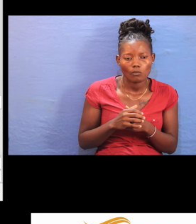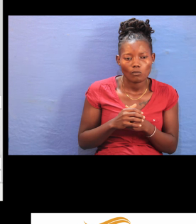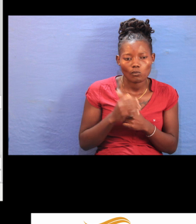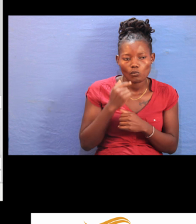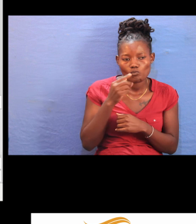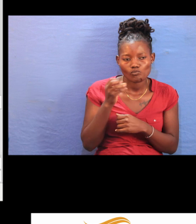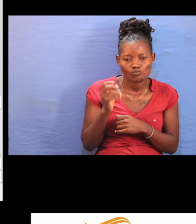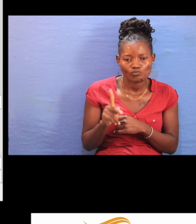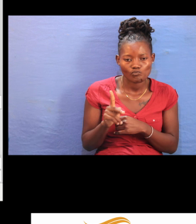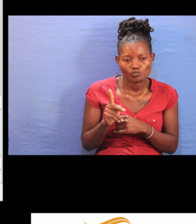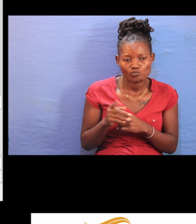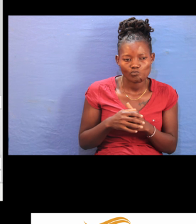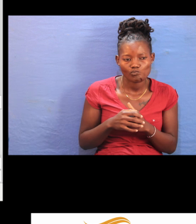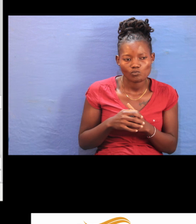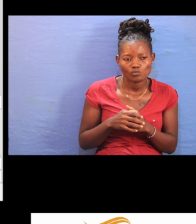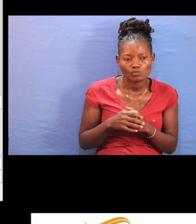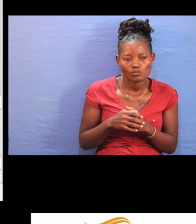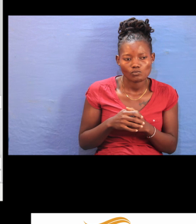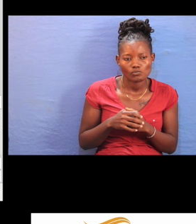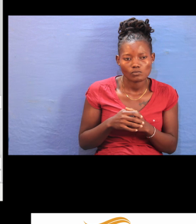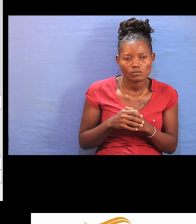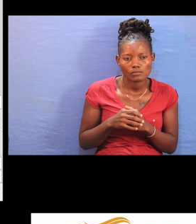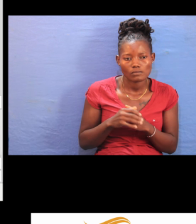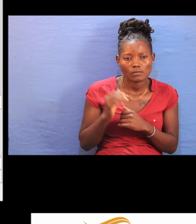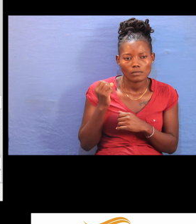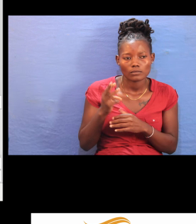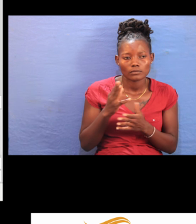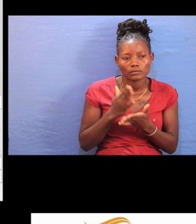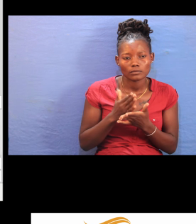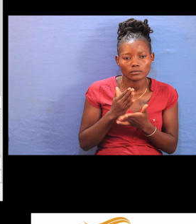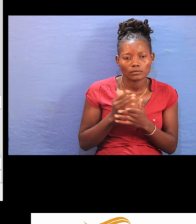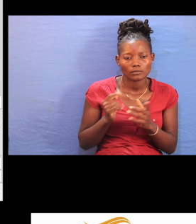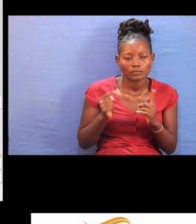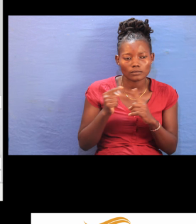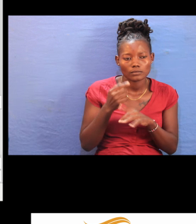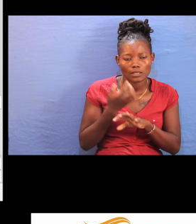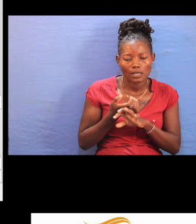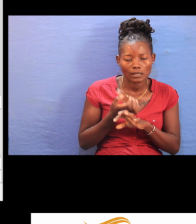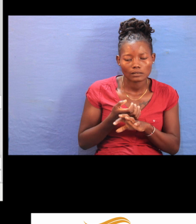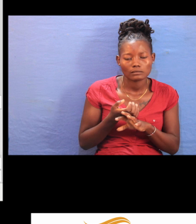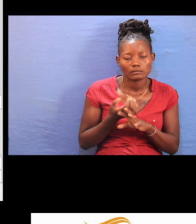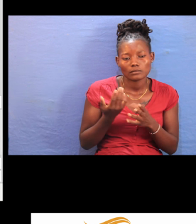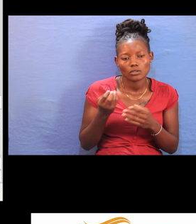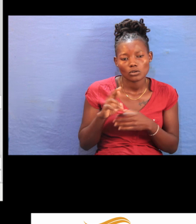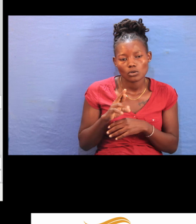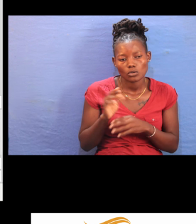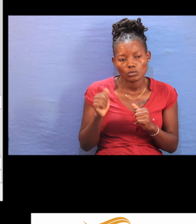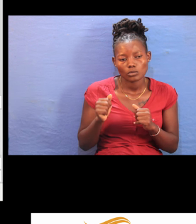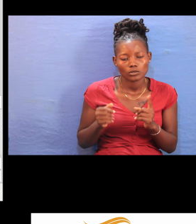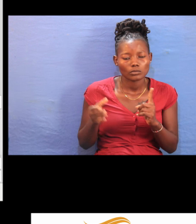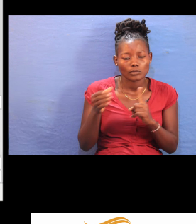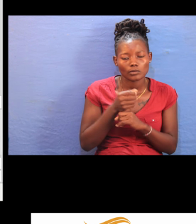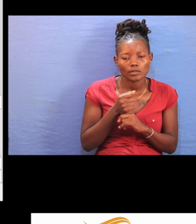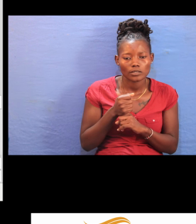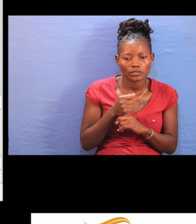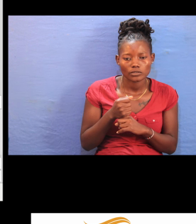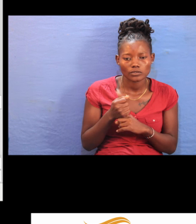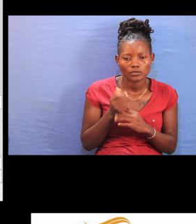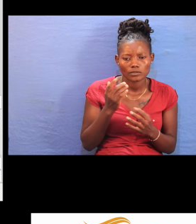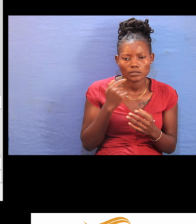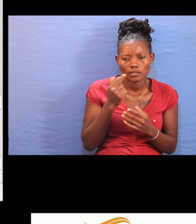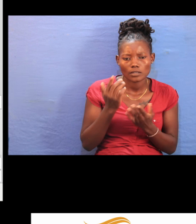okay, 4 kilograms in the snatch would be a realistic goal. Difficult, it's going to be hard, but it can be achieved. And same,